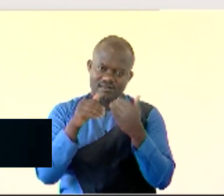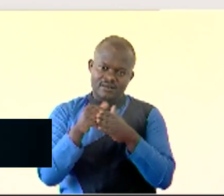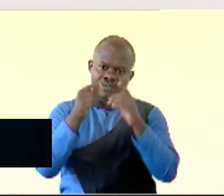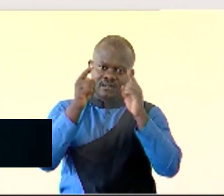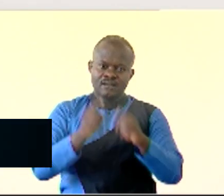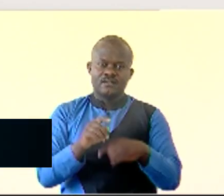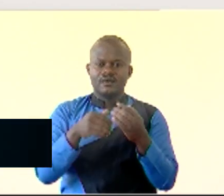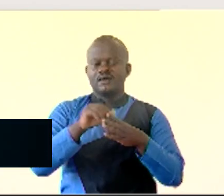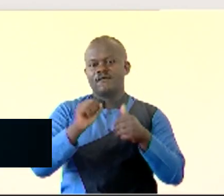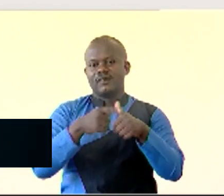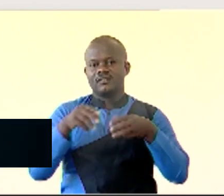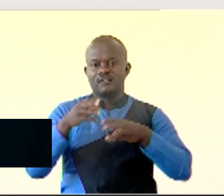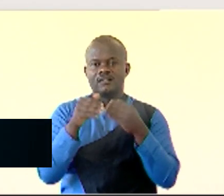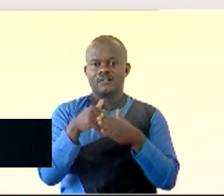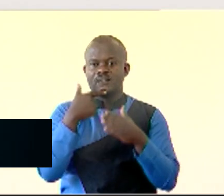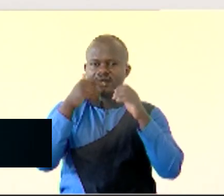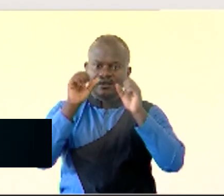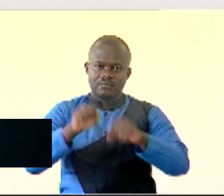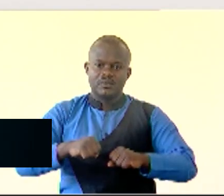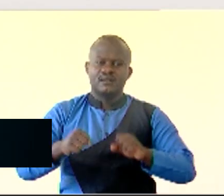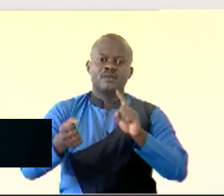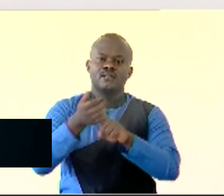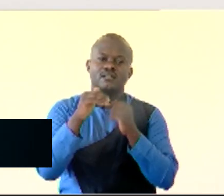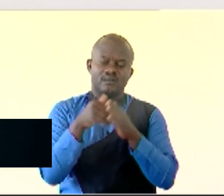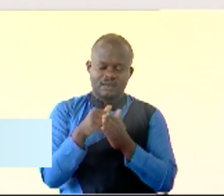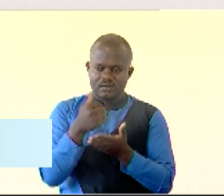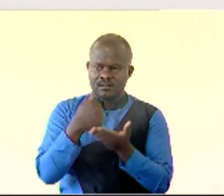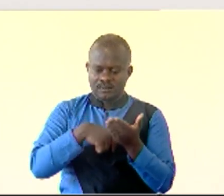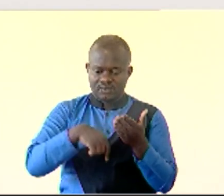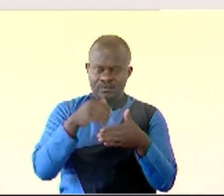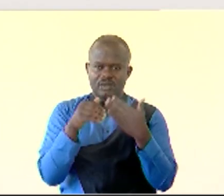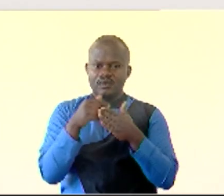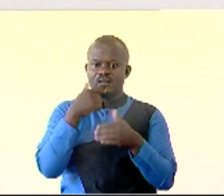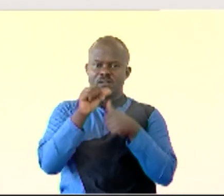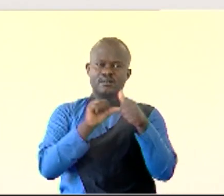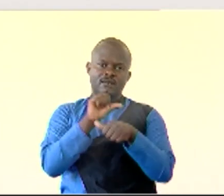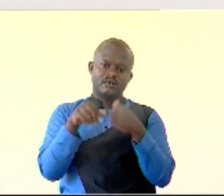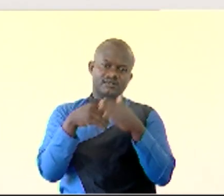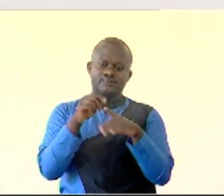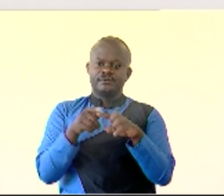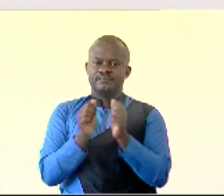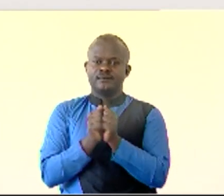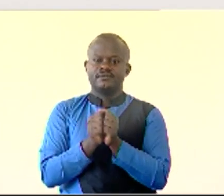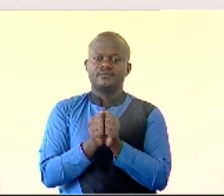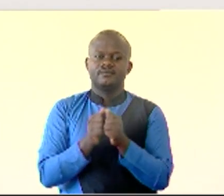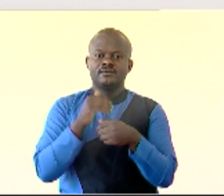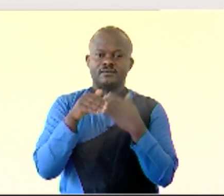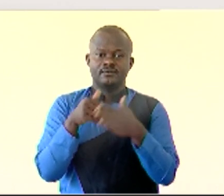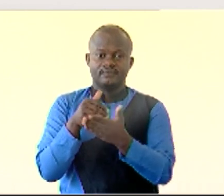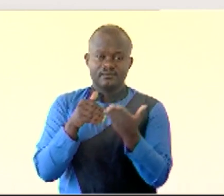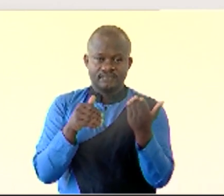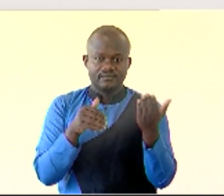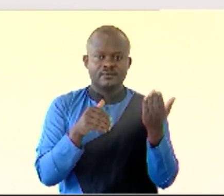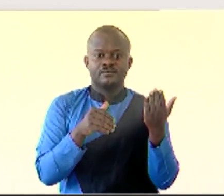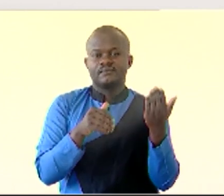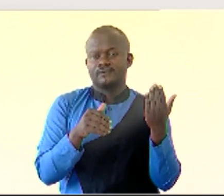first line of defense, it is able to be attacked by immune system. That's why we talk about white blood cells. Phagocytes are adapted to